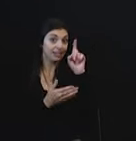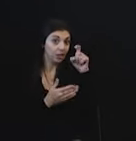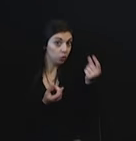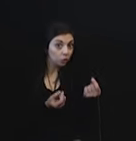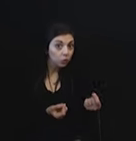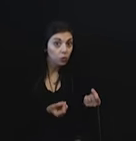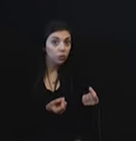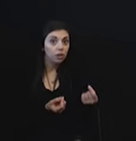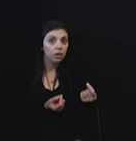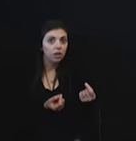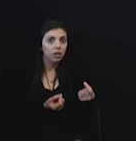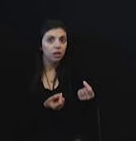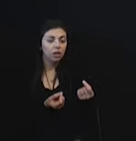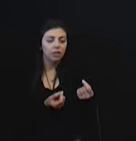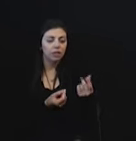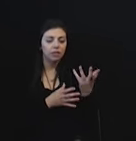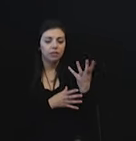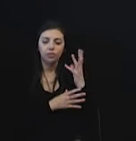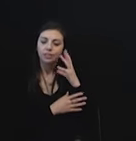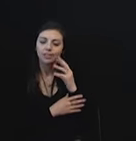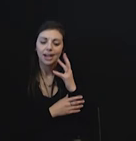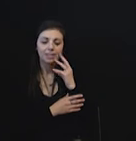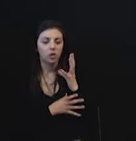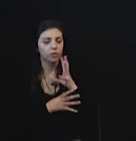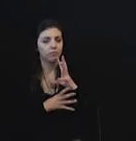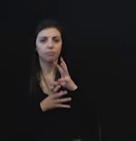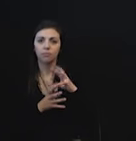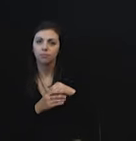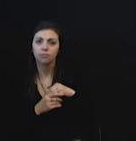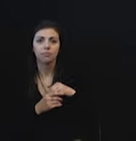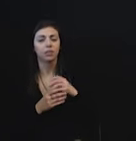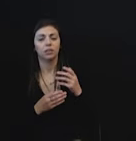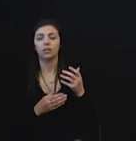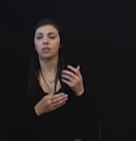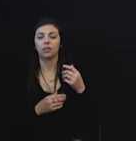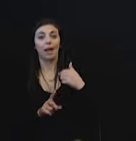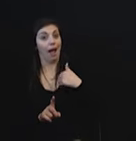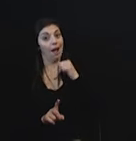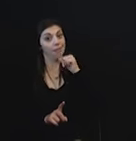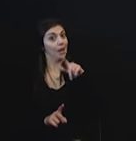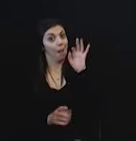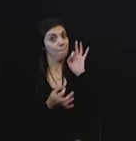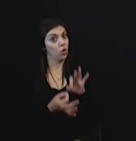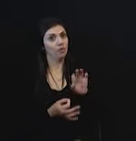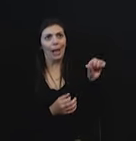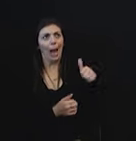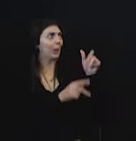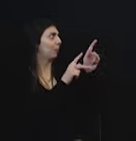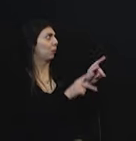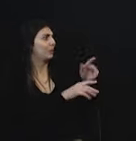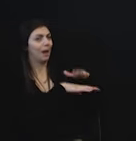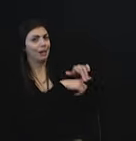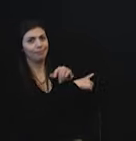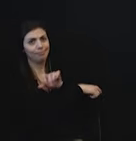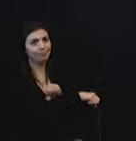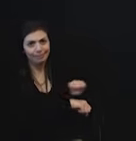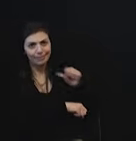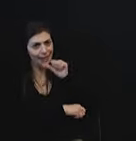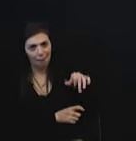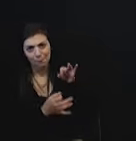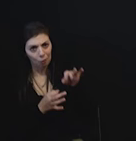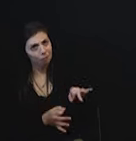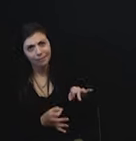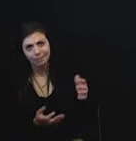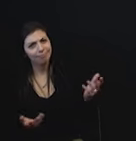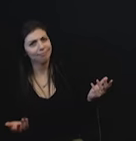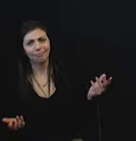is share in that sin. Nobody here is perfect. I'm not perfect. Anybody up here is not perfect. And saying,